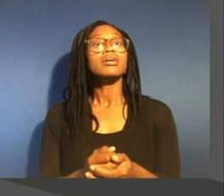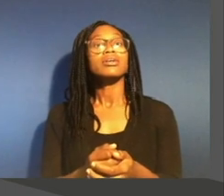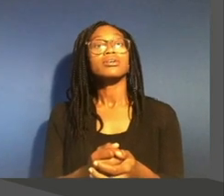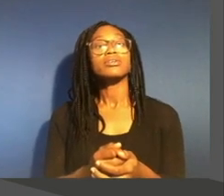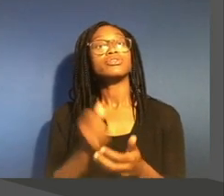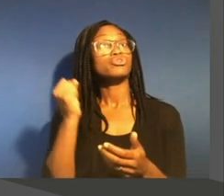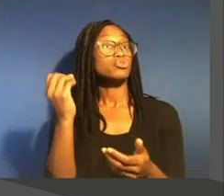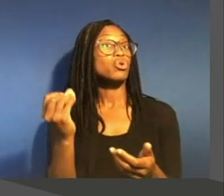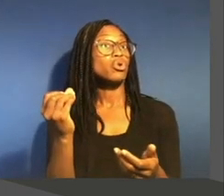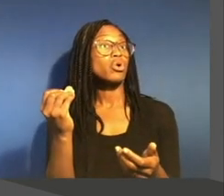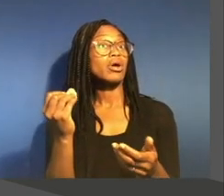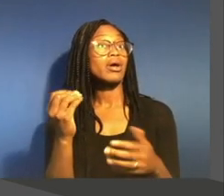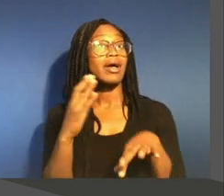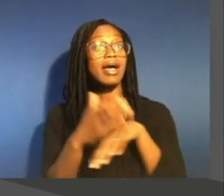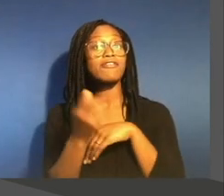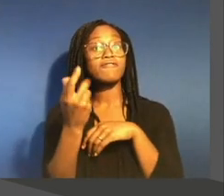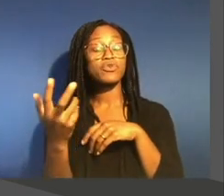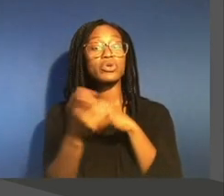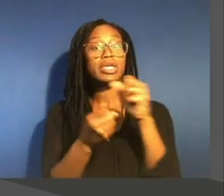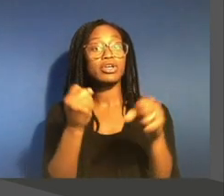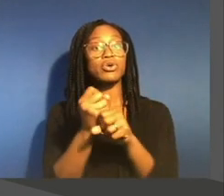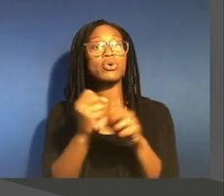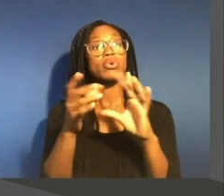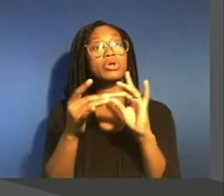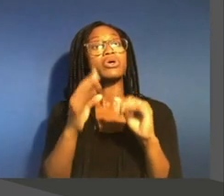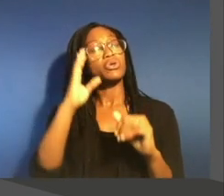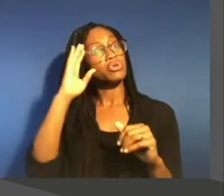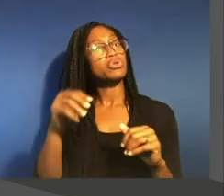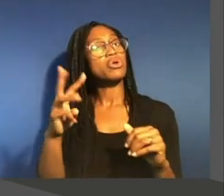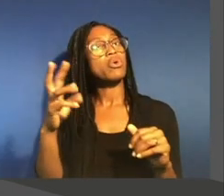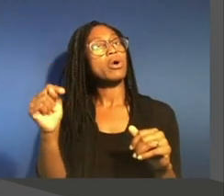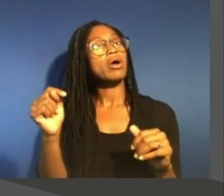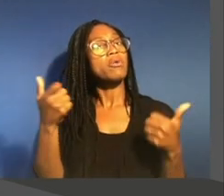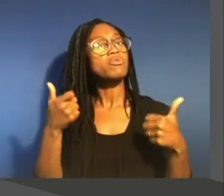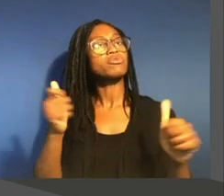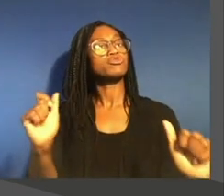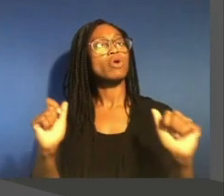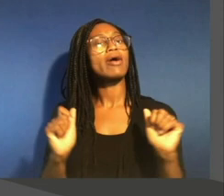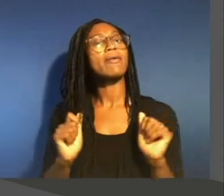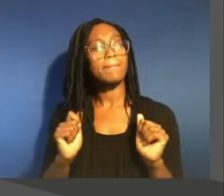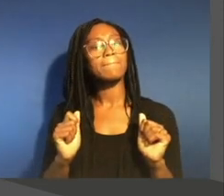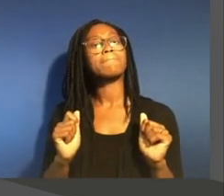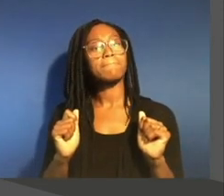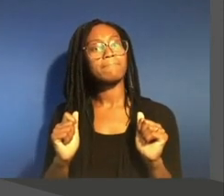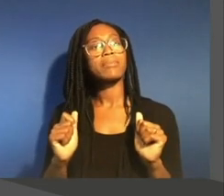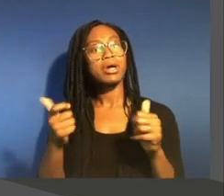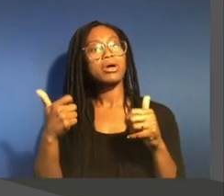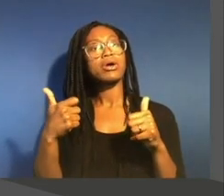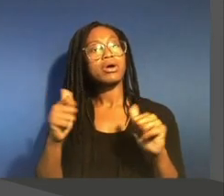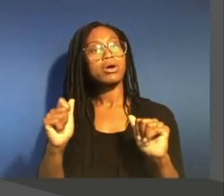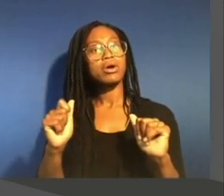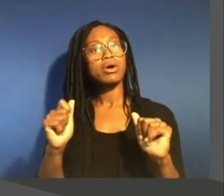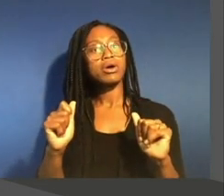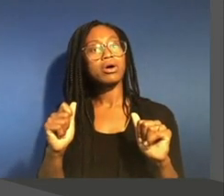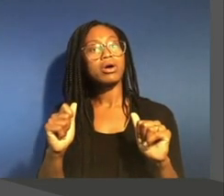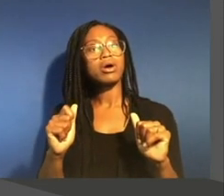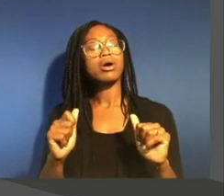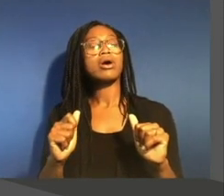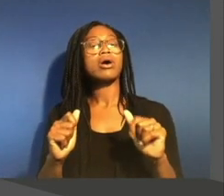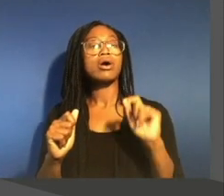after a couple of years, we say, you know what? We want to try. We want to try to move from a no, it's